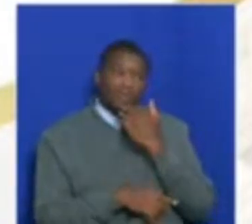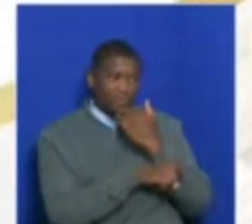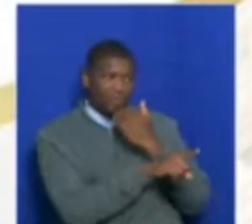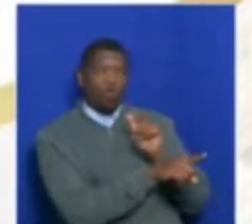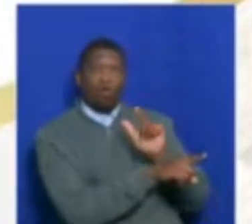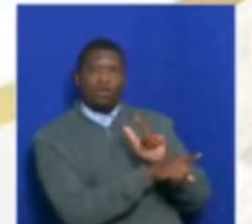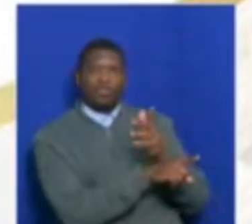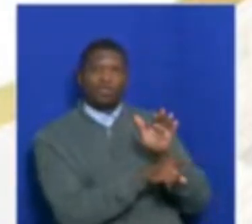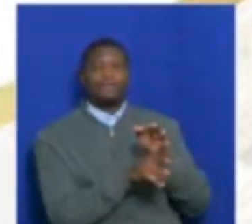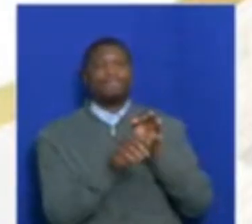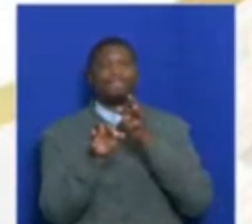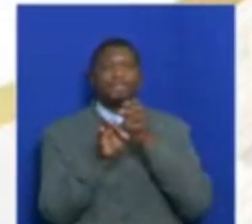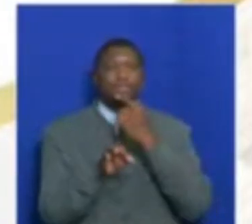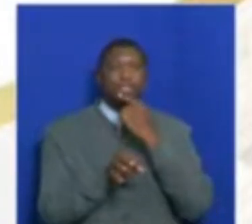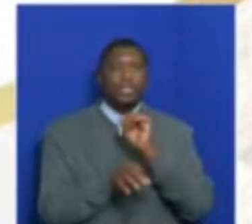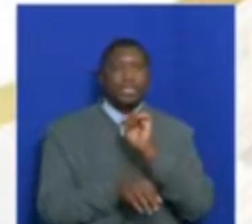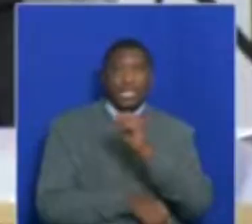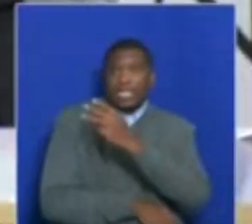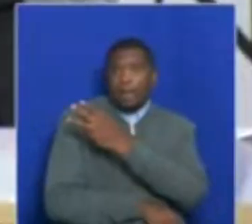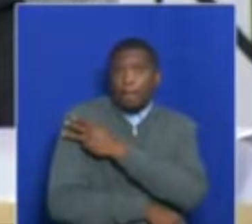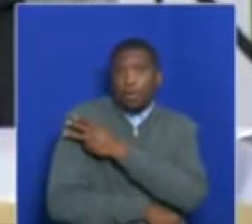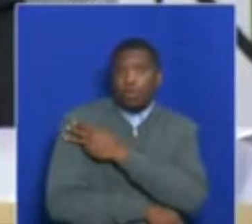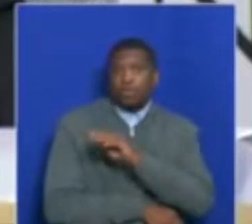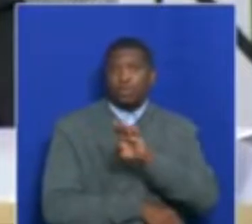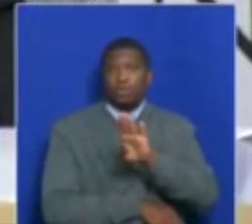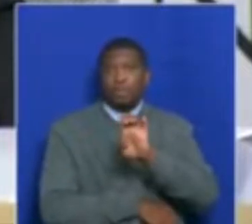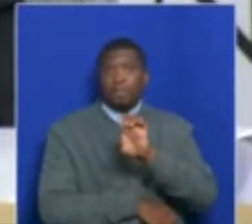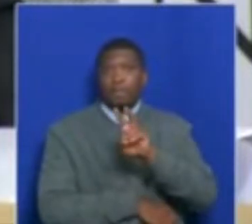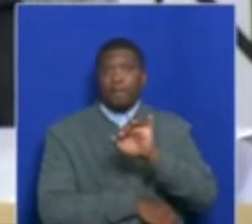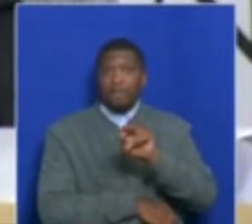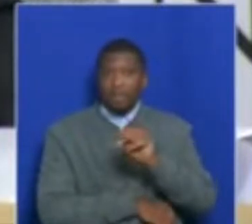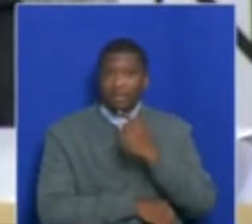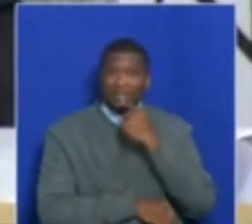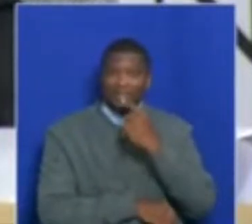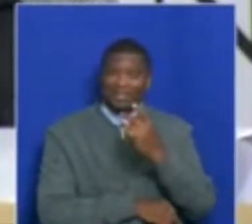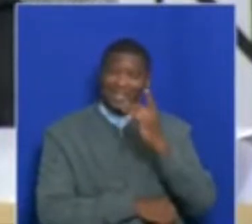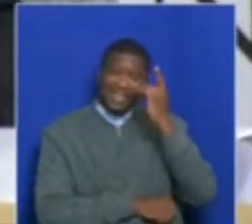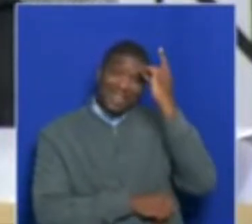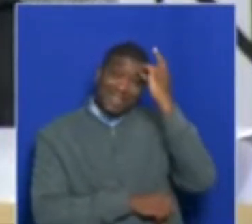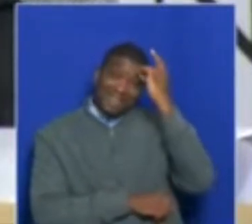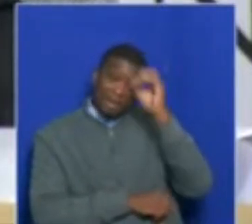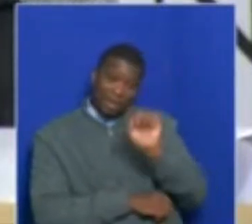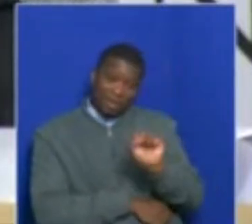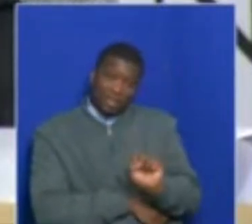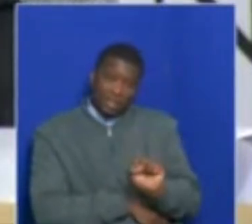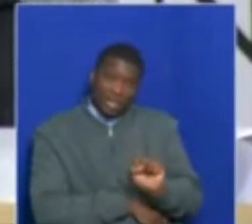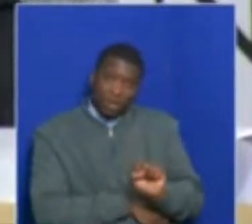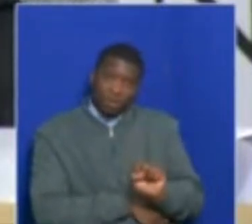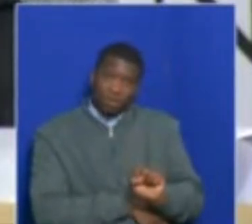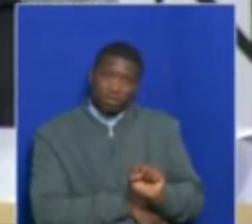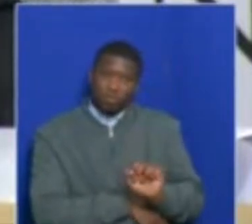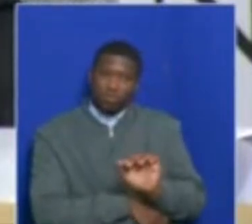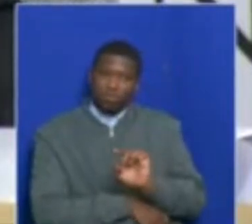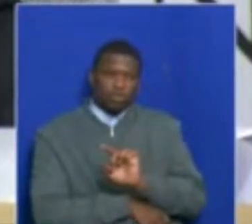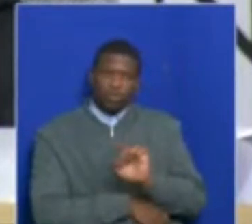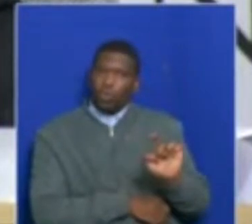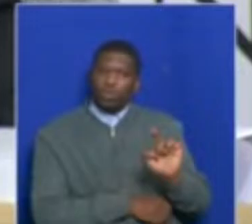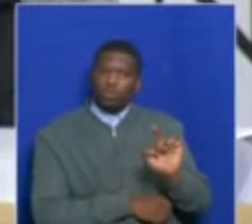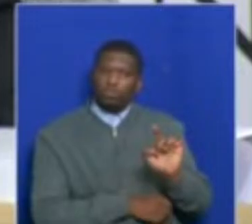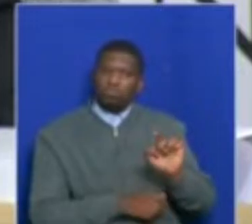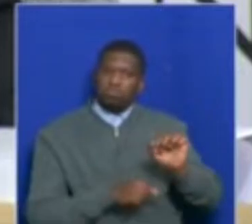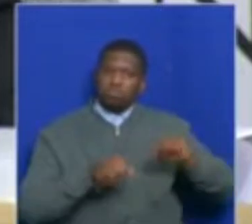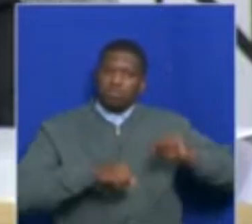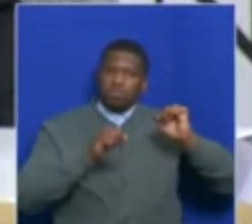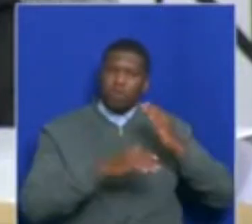boss, Bevan, had made it clear that Durban South is not supposed to operate in the area. I know Bevan Loftus to